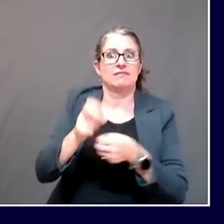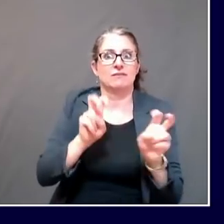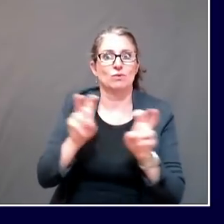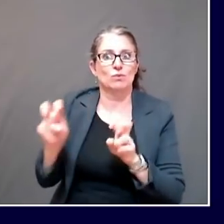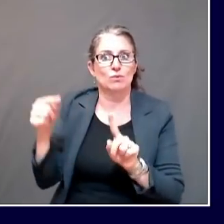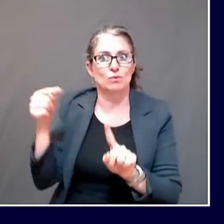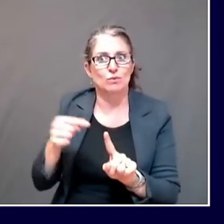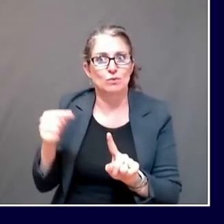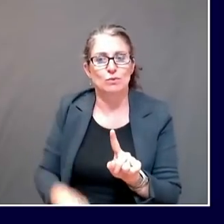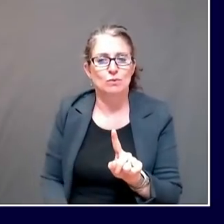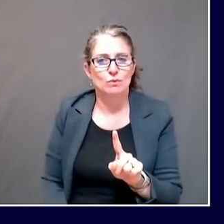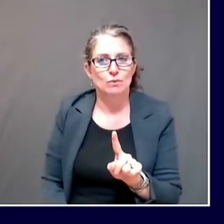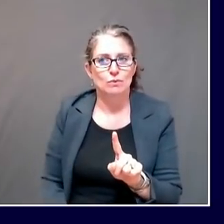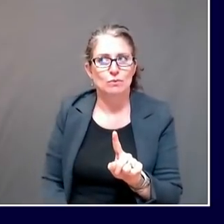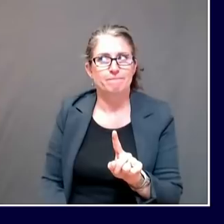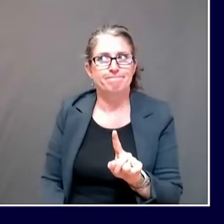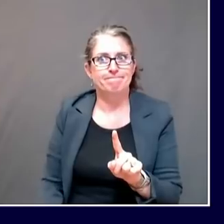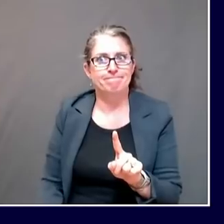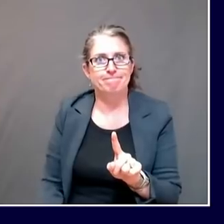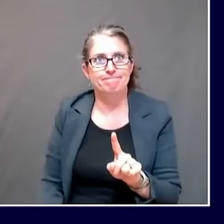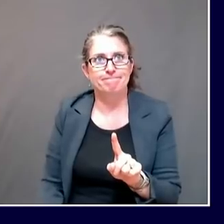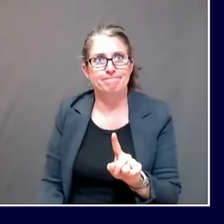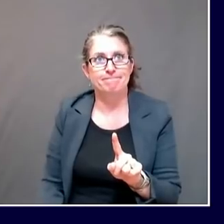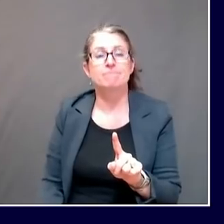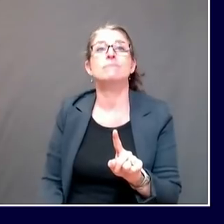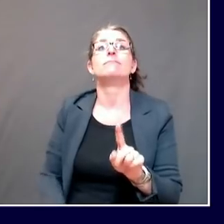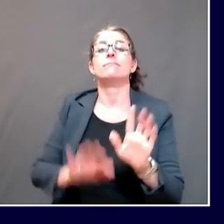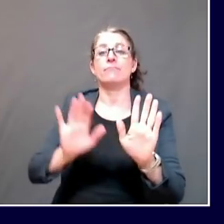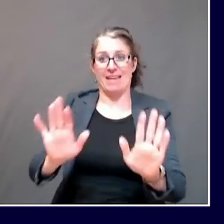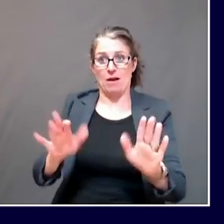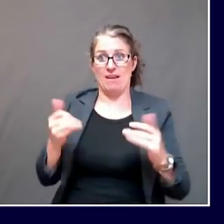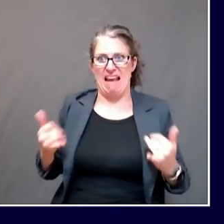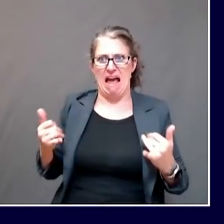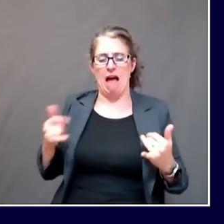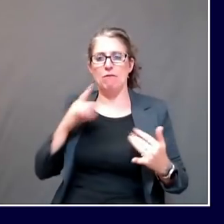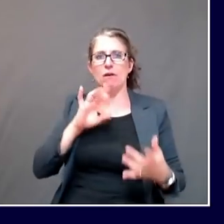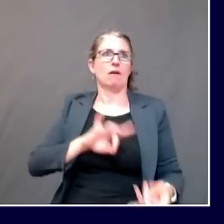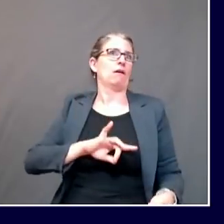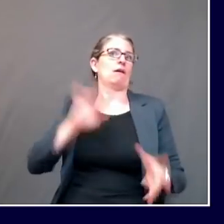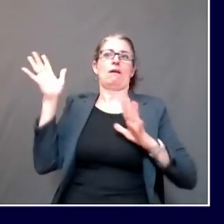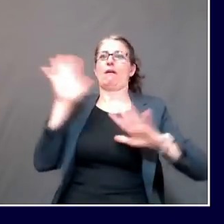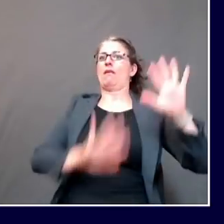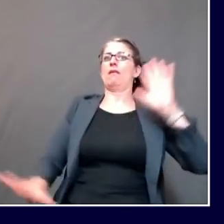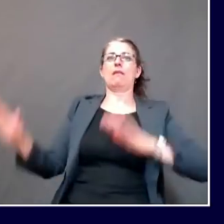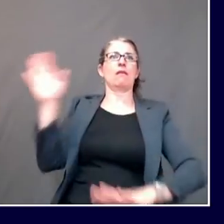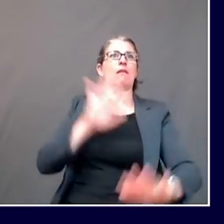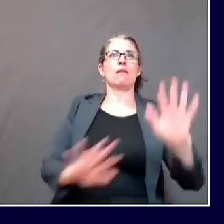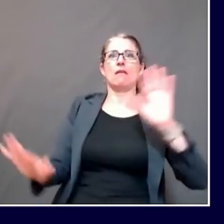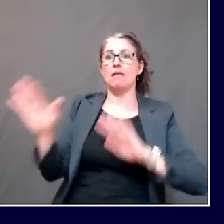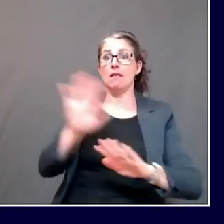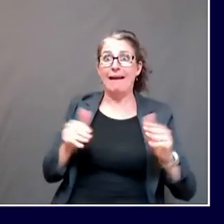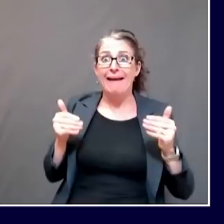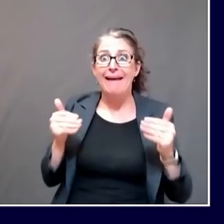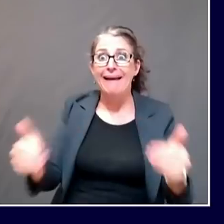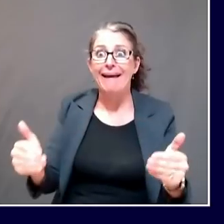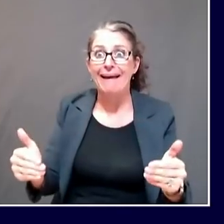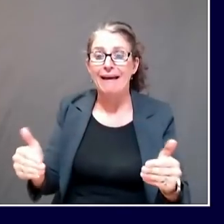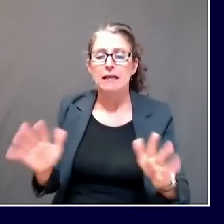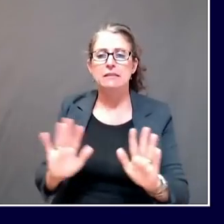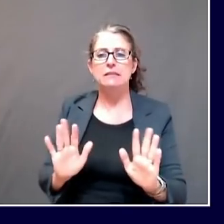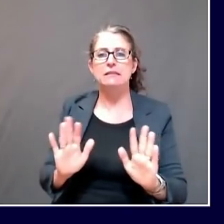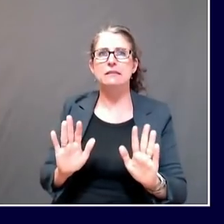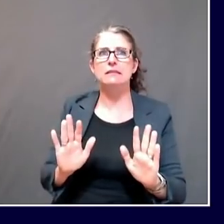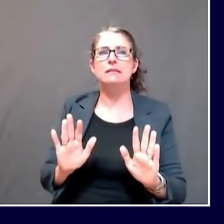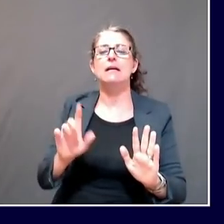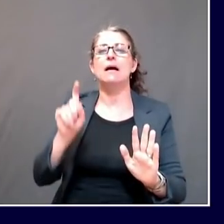situation, trust and credibility are pretty much all you've got. And so what I recommend that everybody